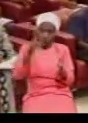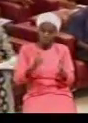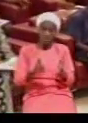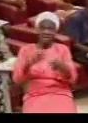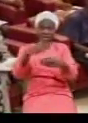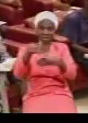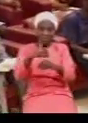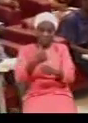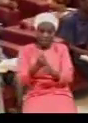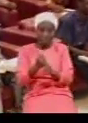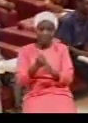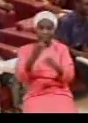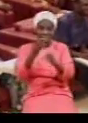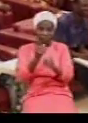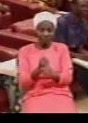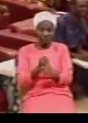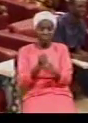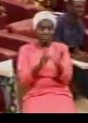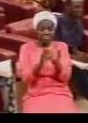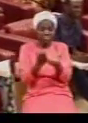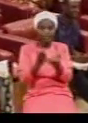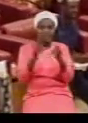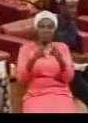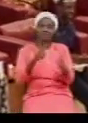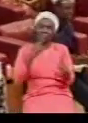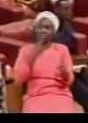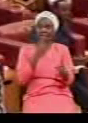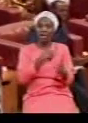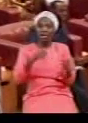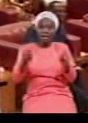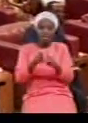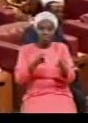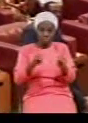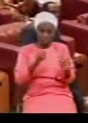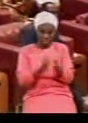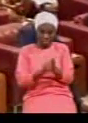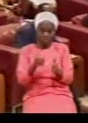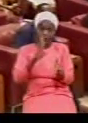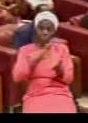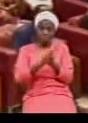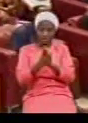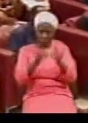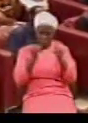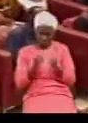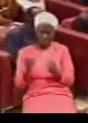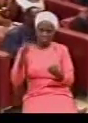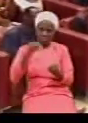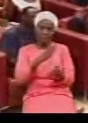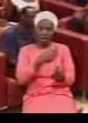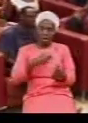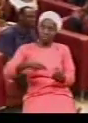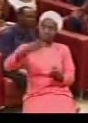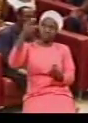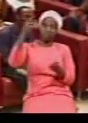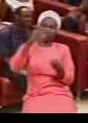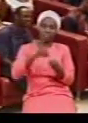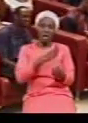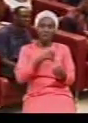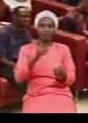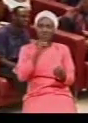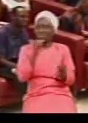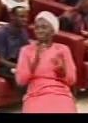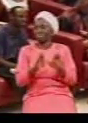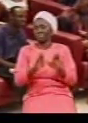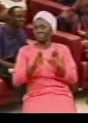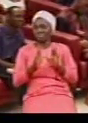seriously. And as we do this, you'll be stronger. You'll be higher. And you'll be fearless in doing the work of